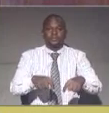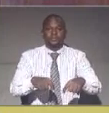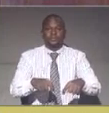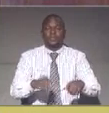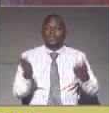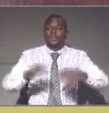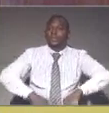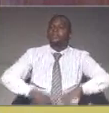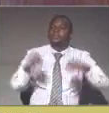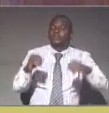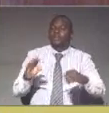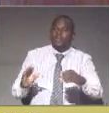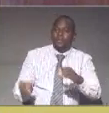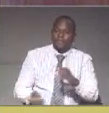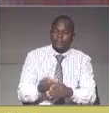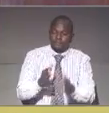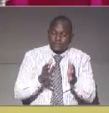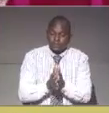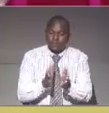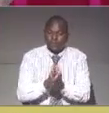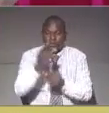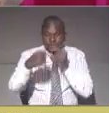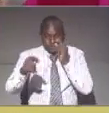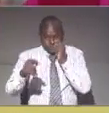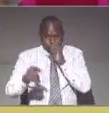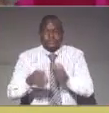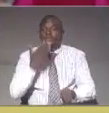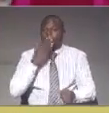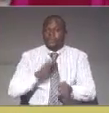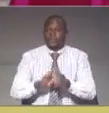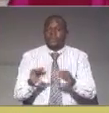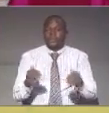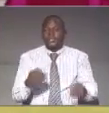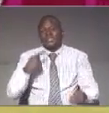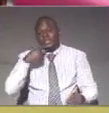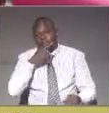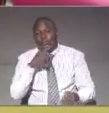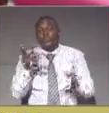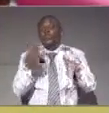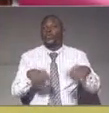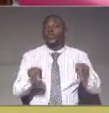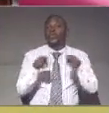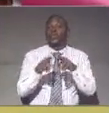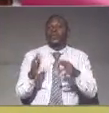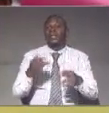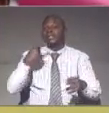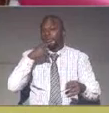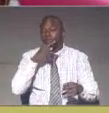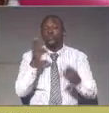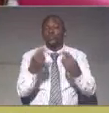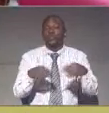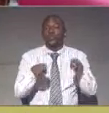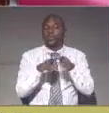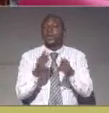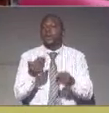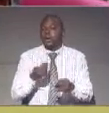Mr. Chairman, you have stated it quite correctly. A manifesto is a social contract. As a social contract,